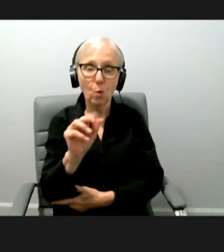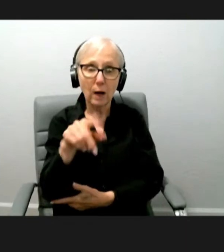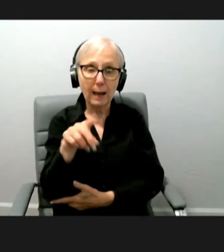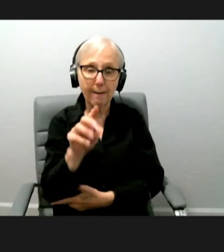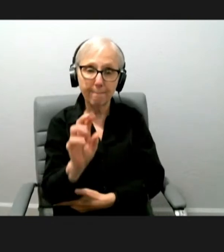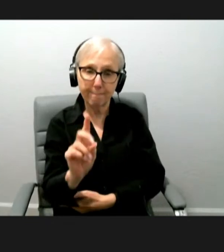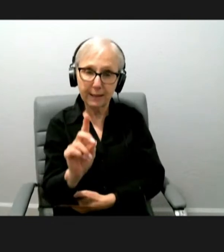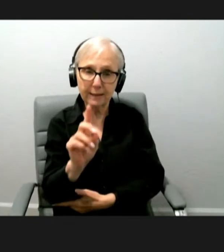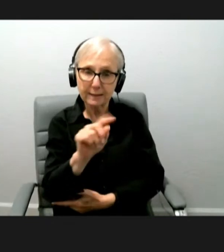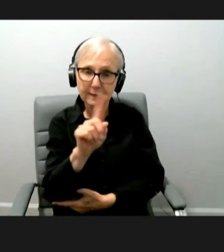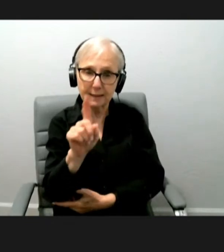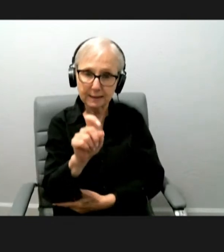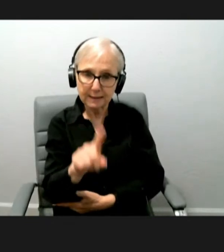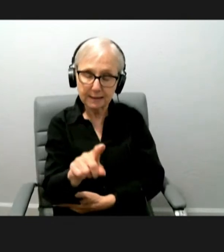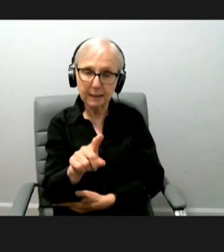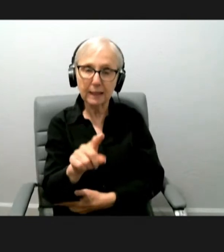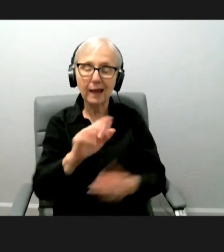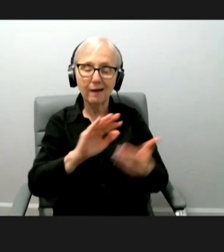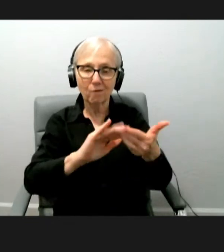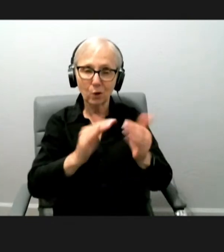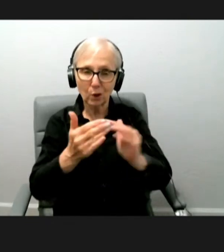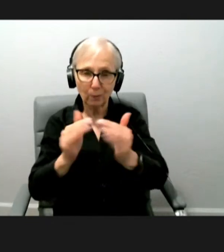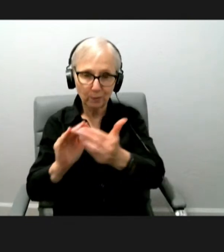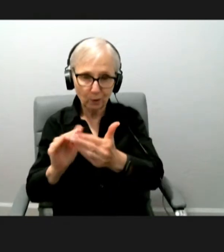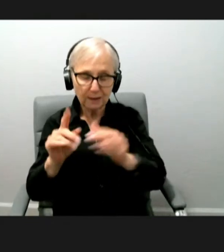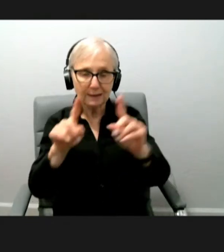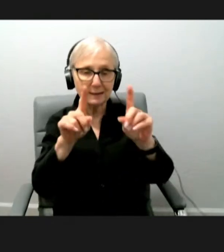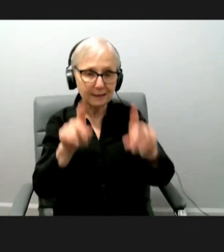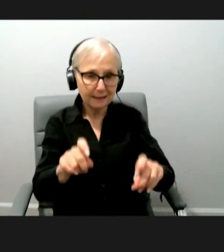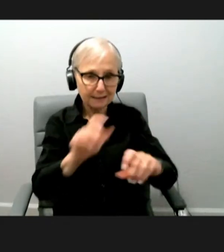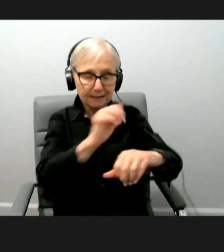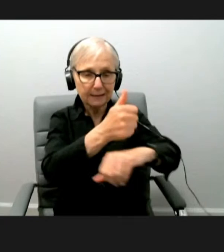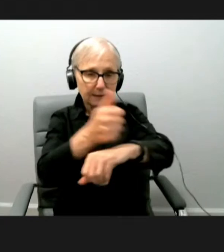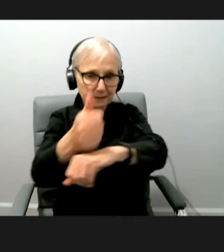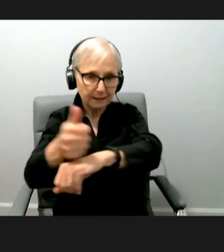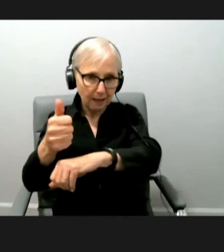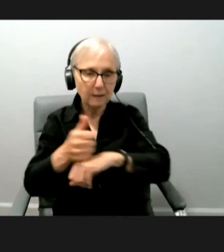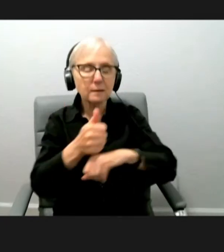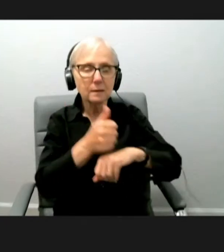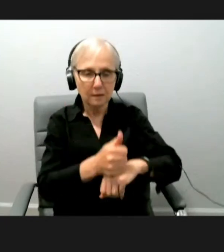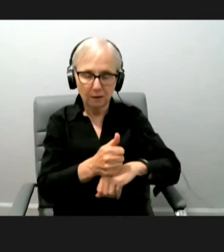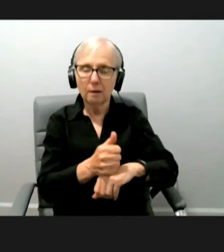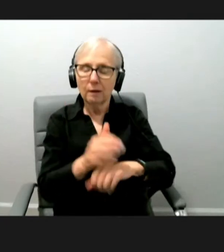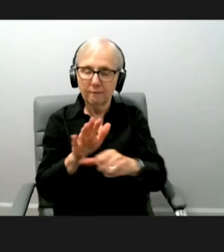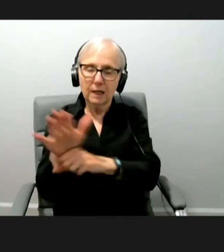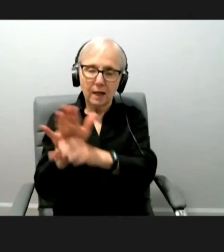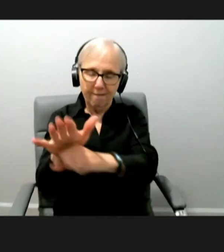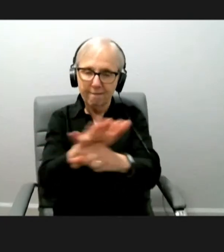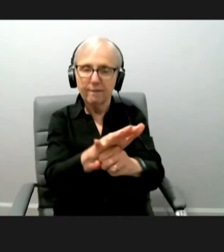and again, also for those community testing sites. So we have the ability to surge in that space as well.